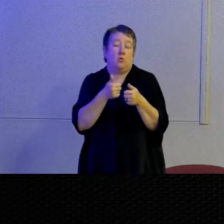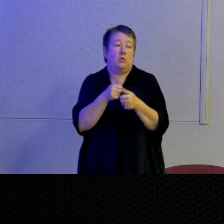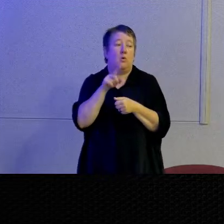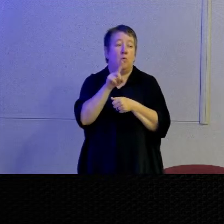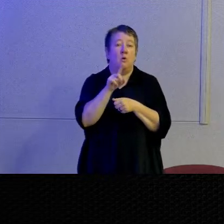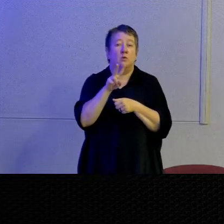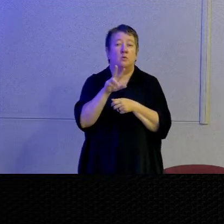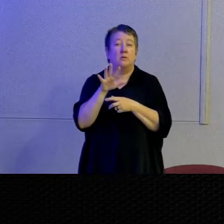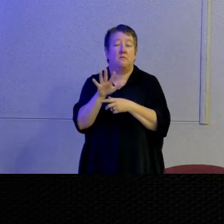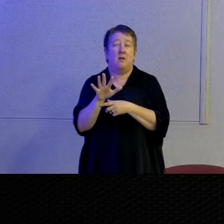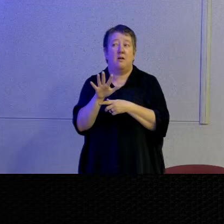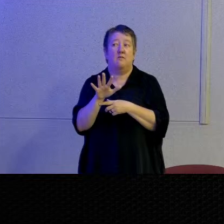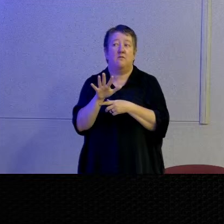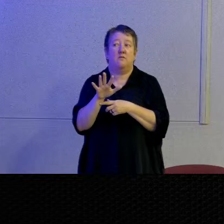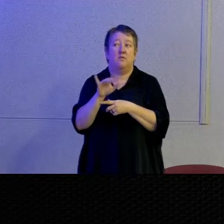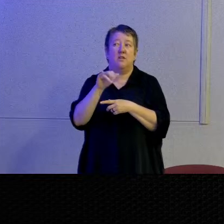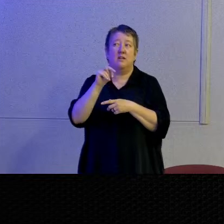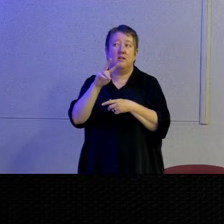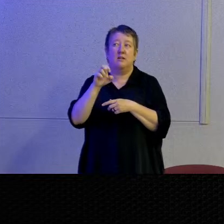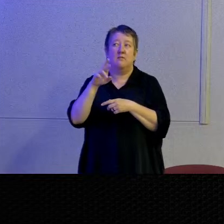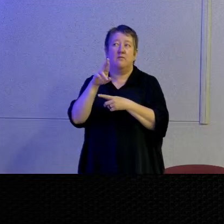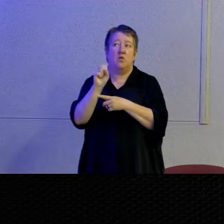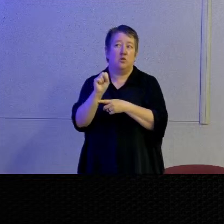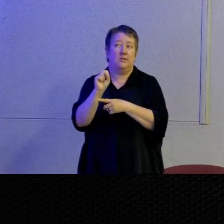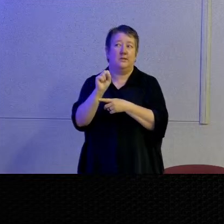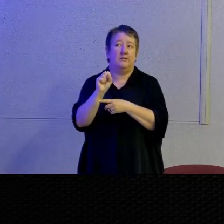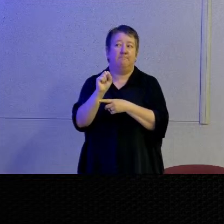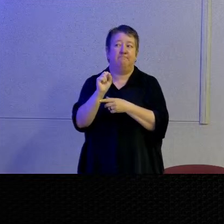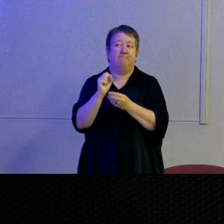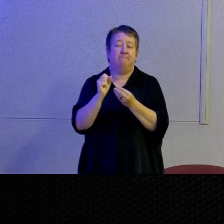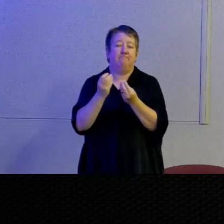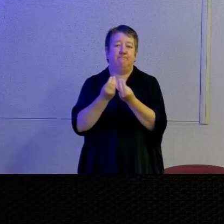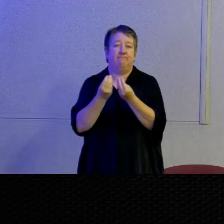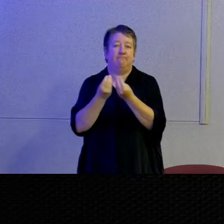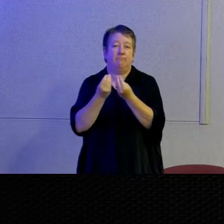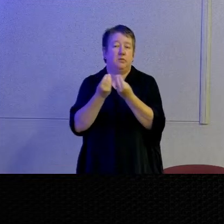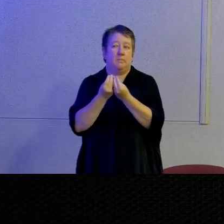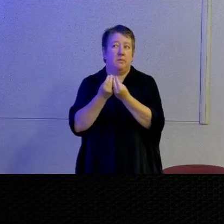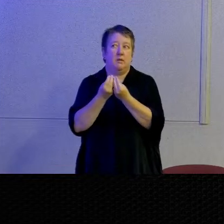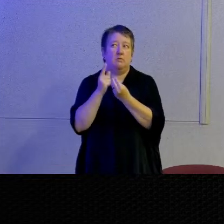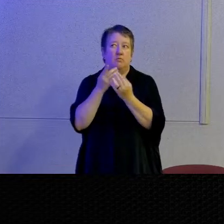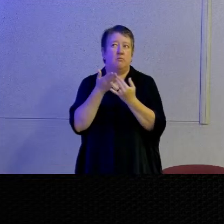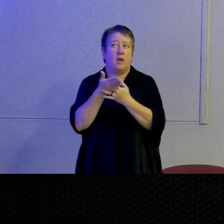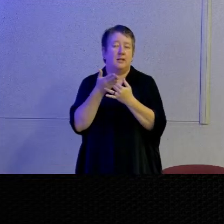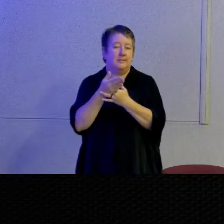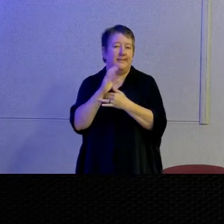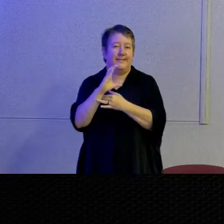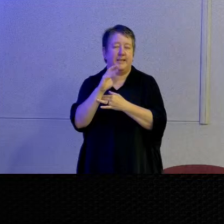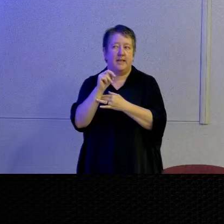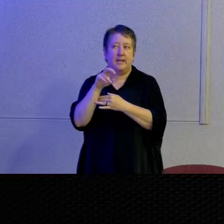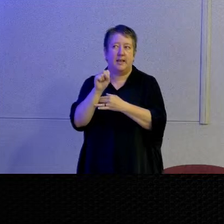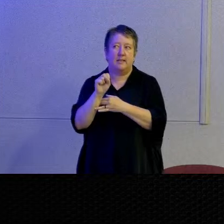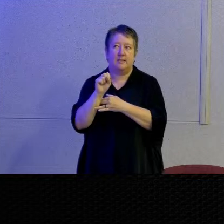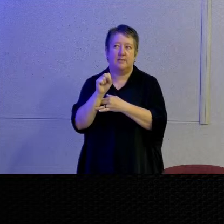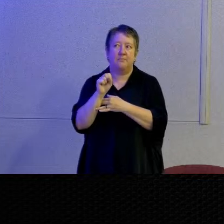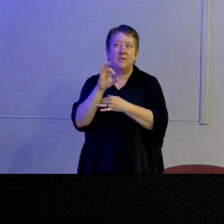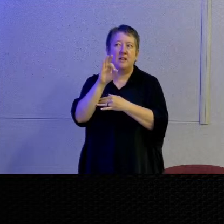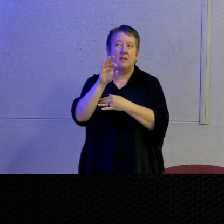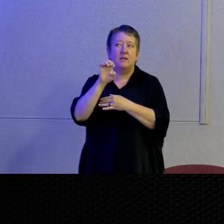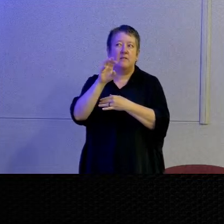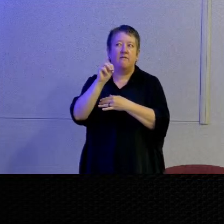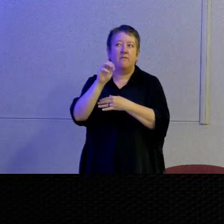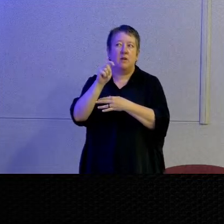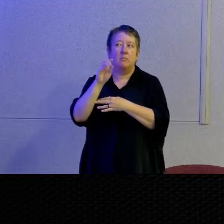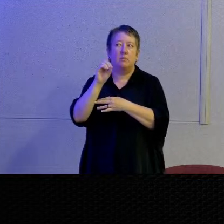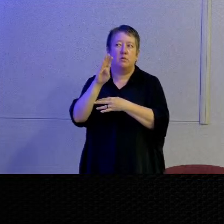125 inverse femtobars to Atlas and CMS. And just to remind you, a femtobarn is 10 to the